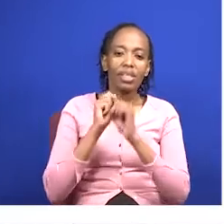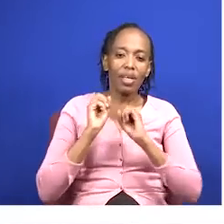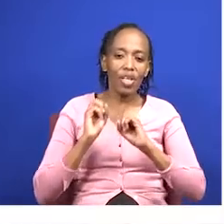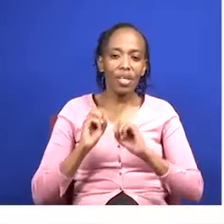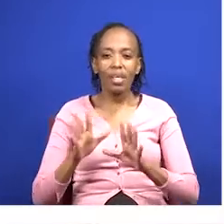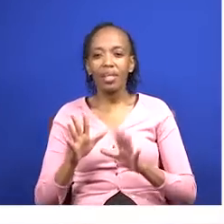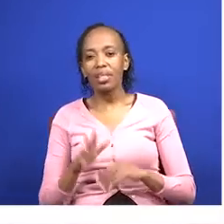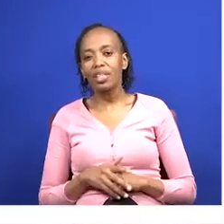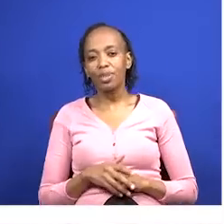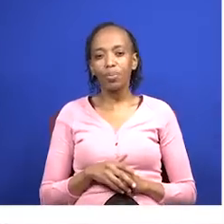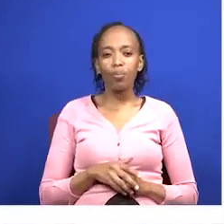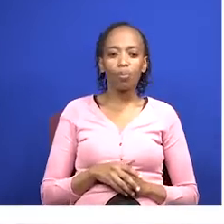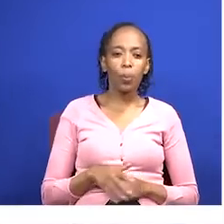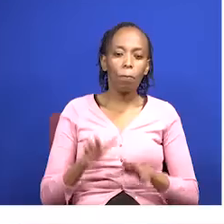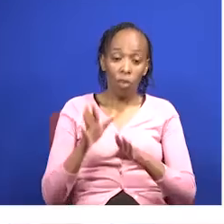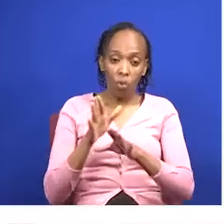nothing, withholding